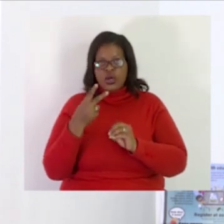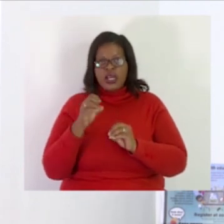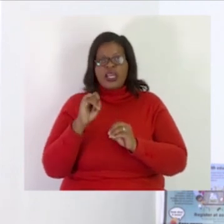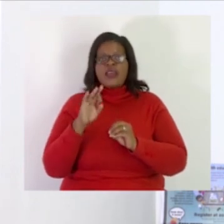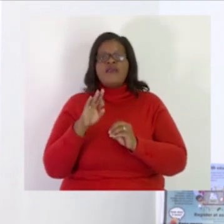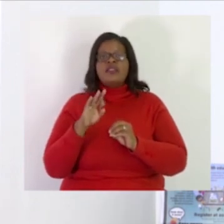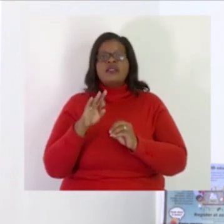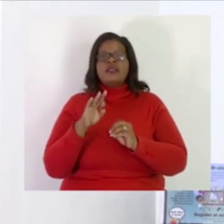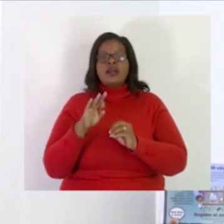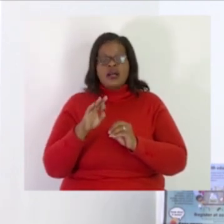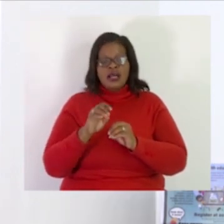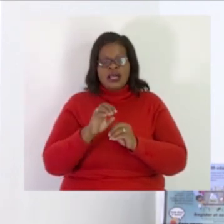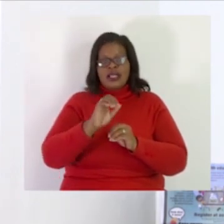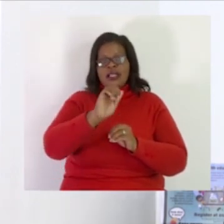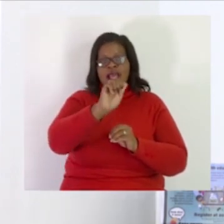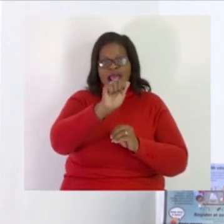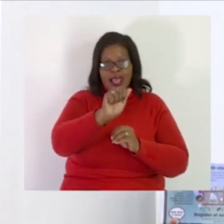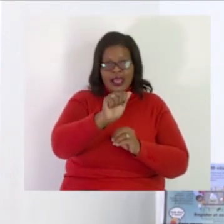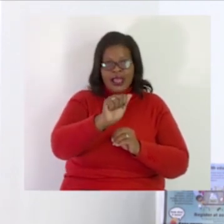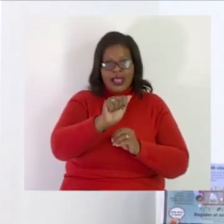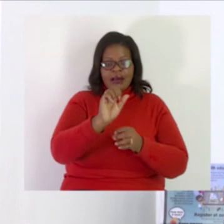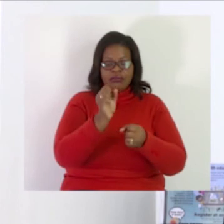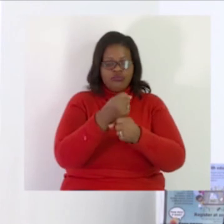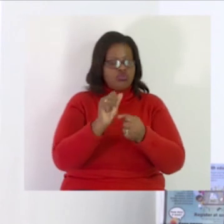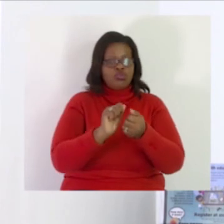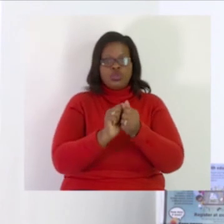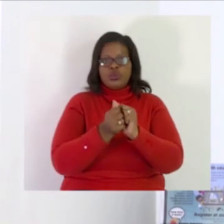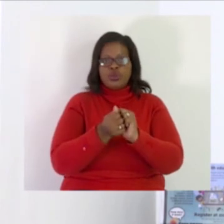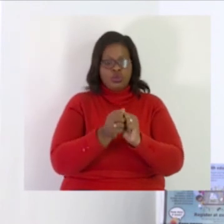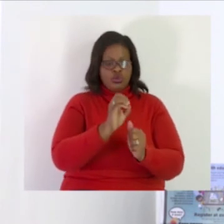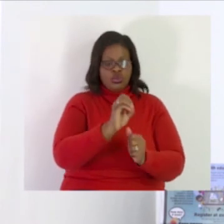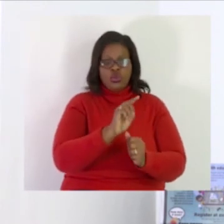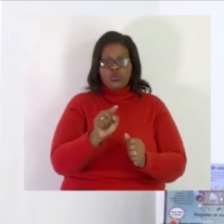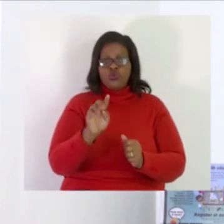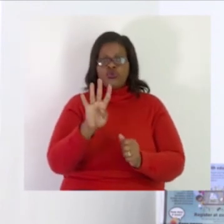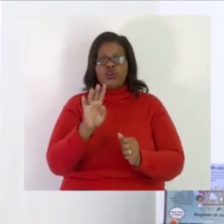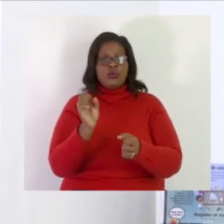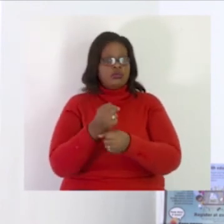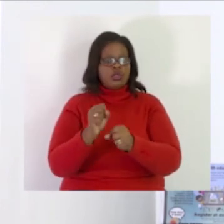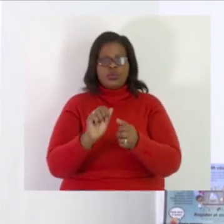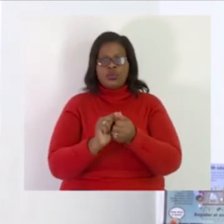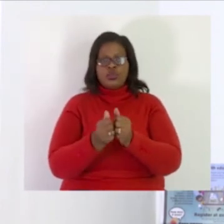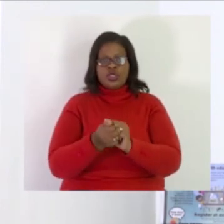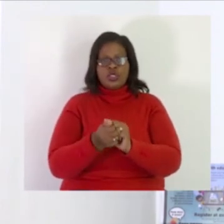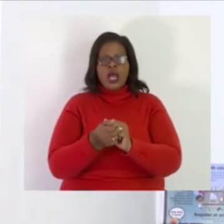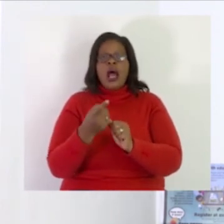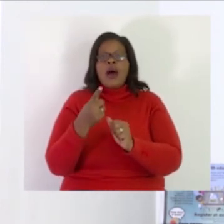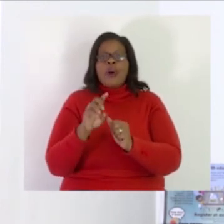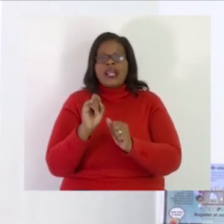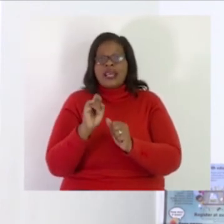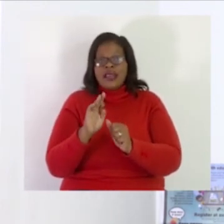category A, it will not change the number you are rounding off. But if